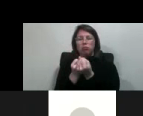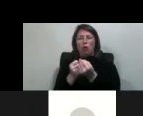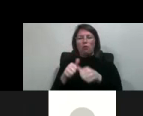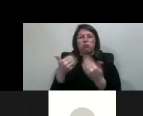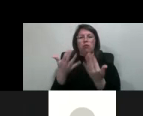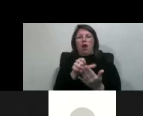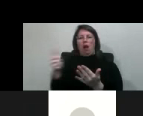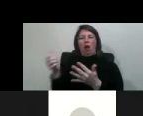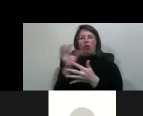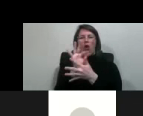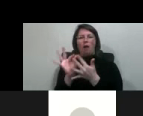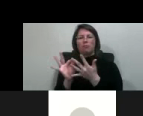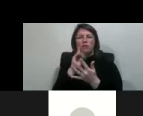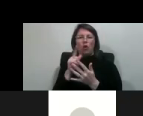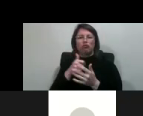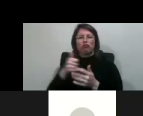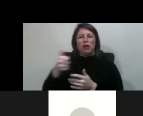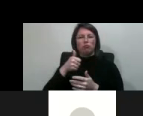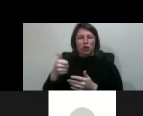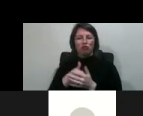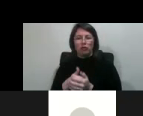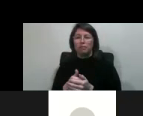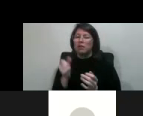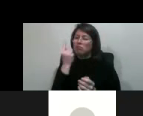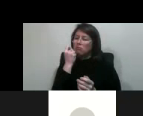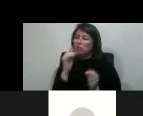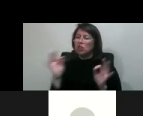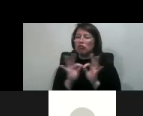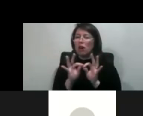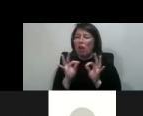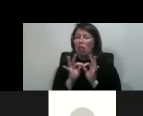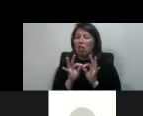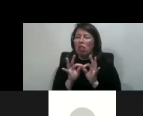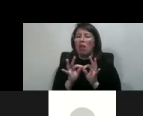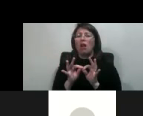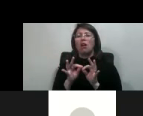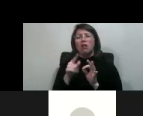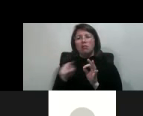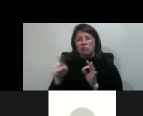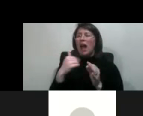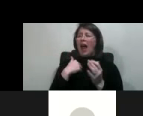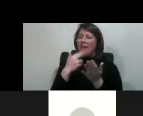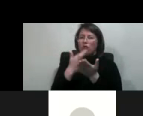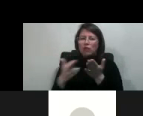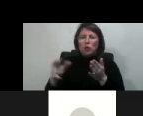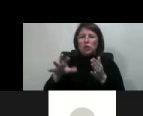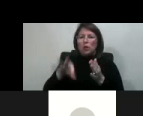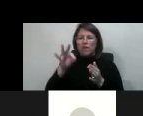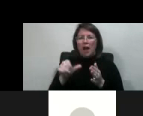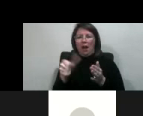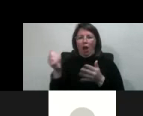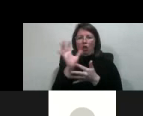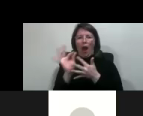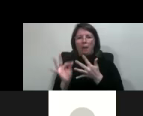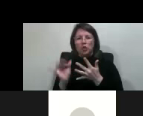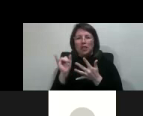service. Really critical here too, ensuring that folks know that there are resources to help them find the best alternatives if